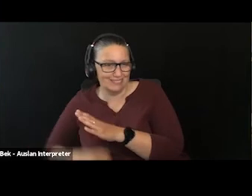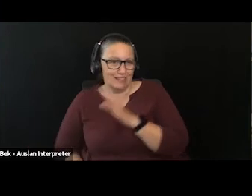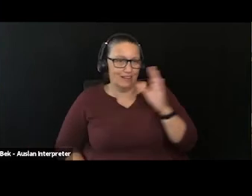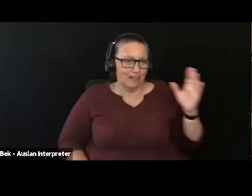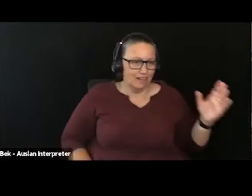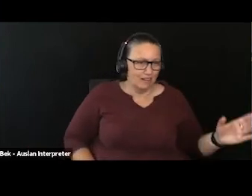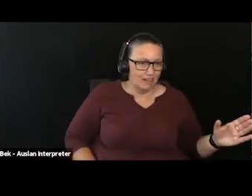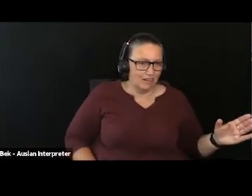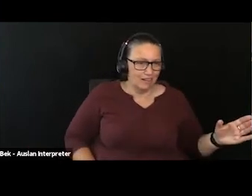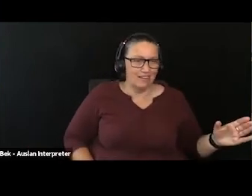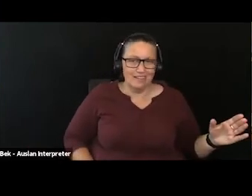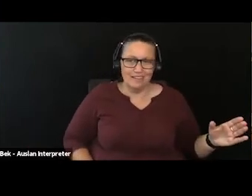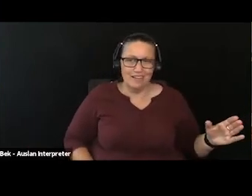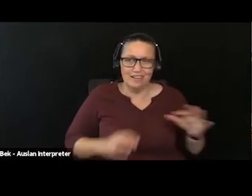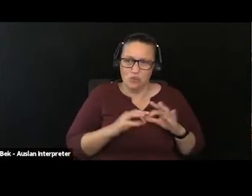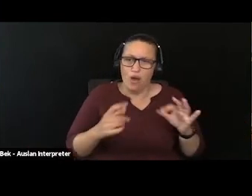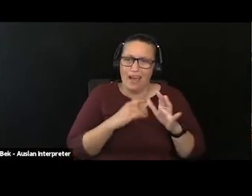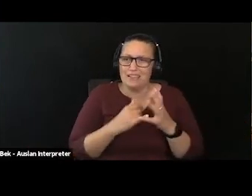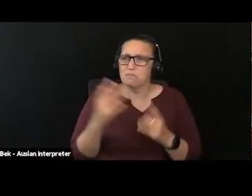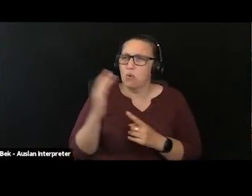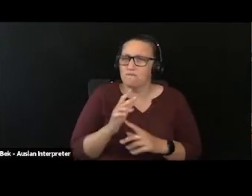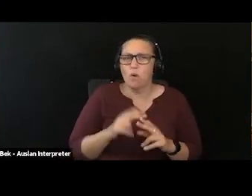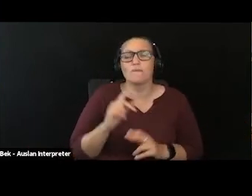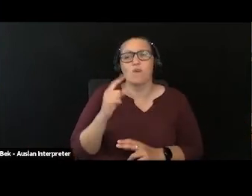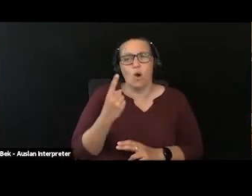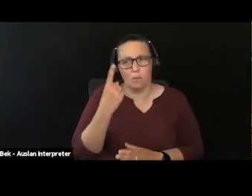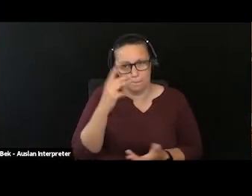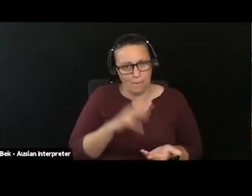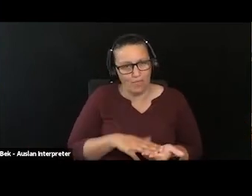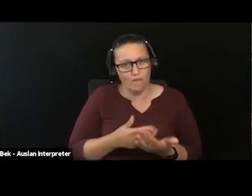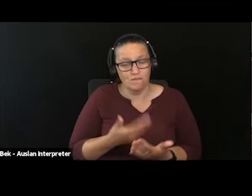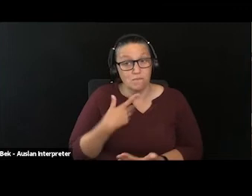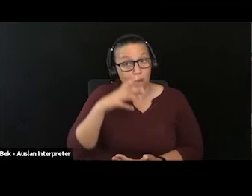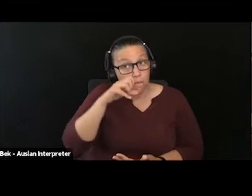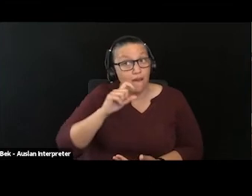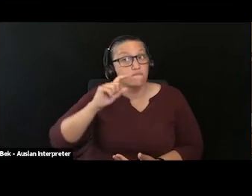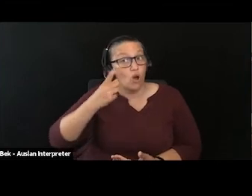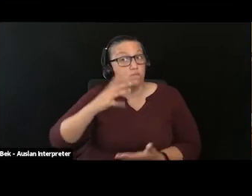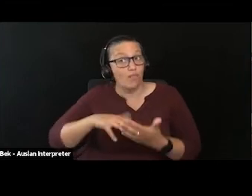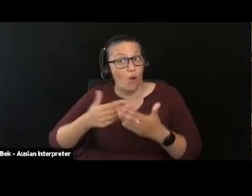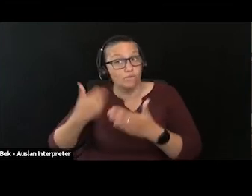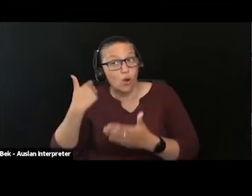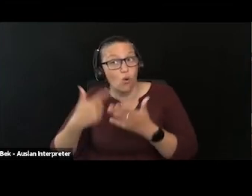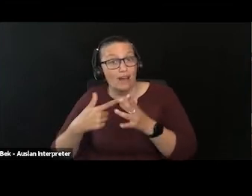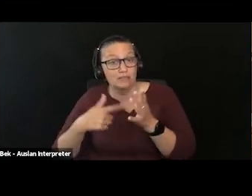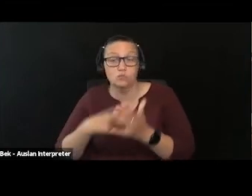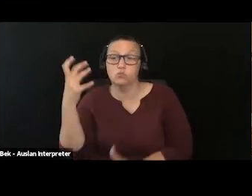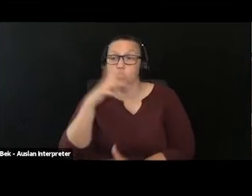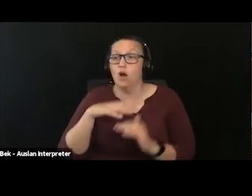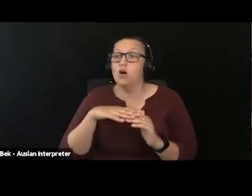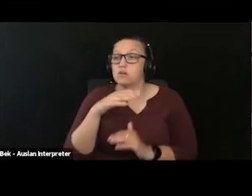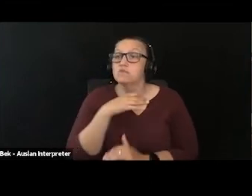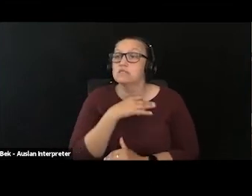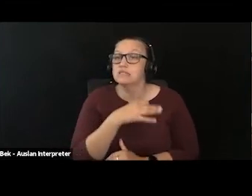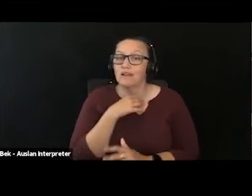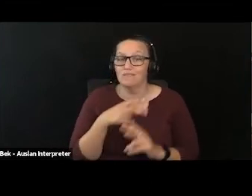1 month. As you've seen before, there is this slightly increased risk of death during this first month induction. And then